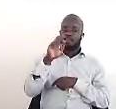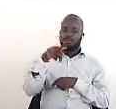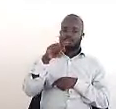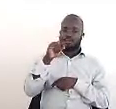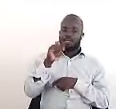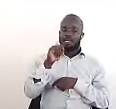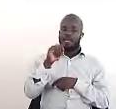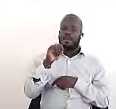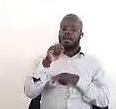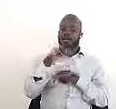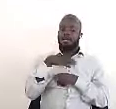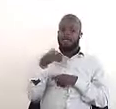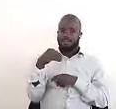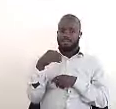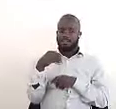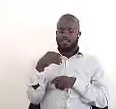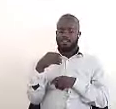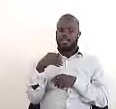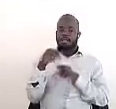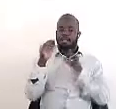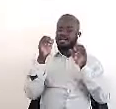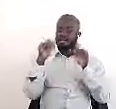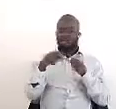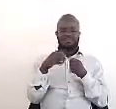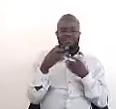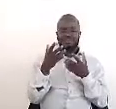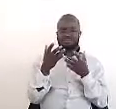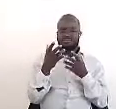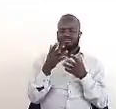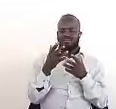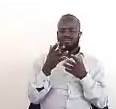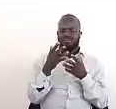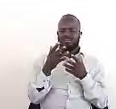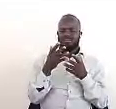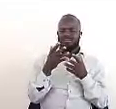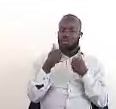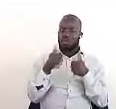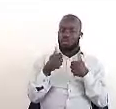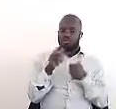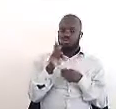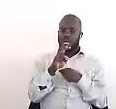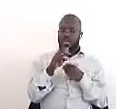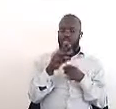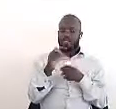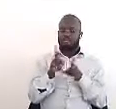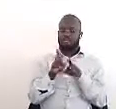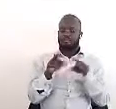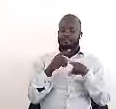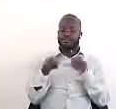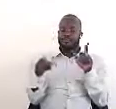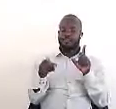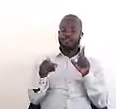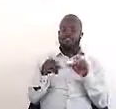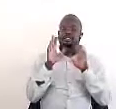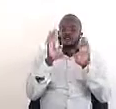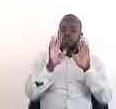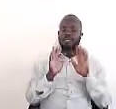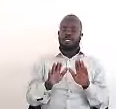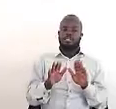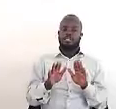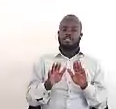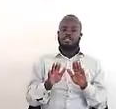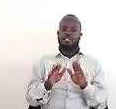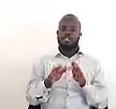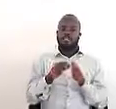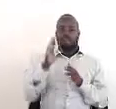or Crypti. And it can be really gross to look at stuff like this, but